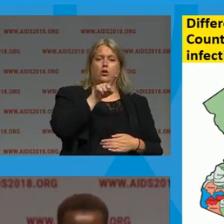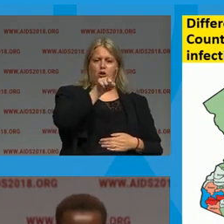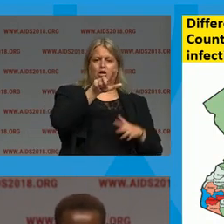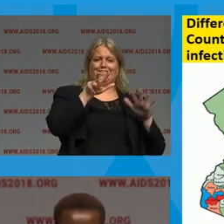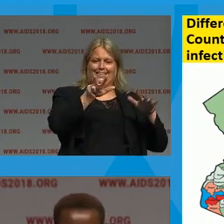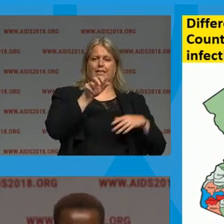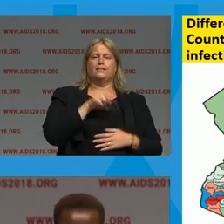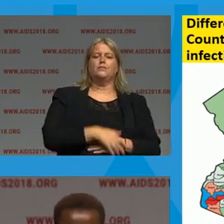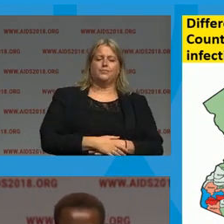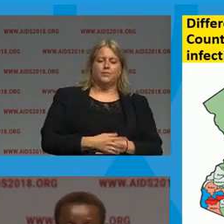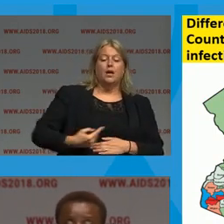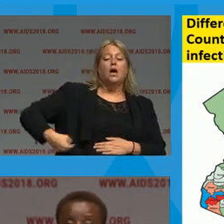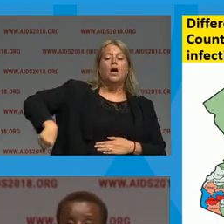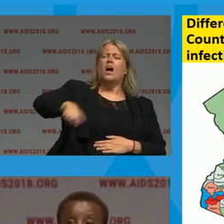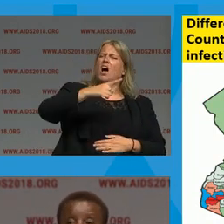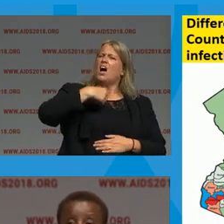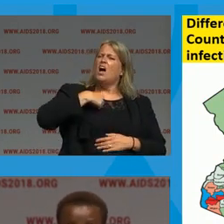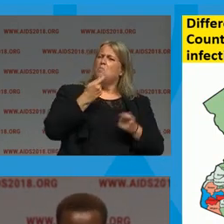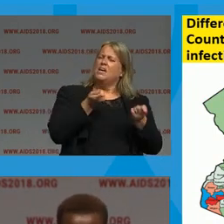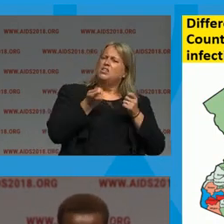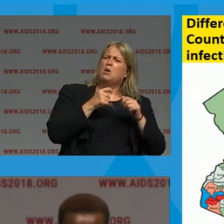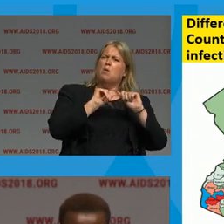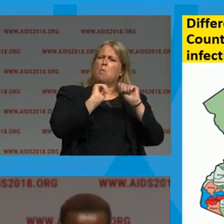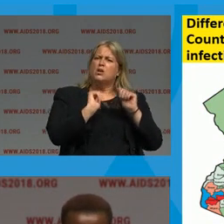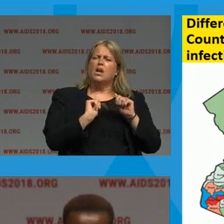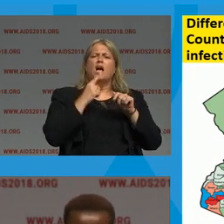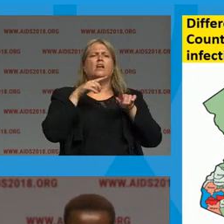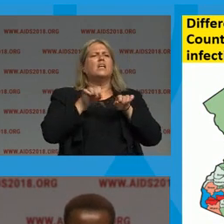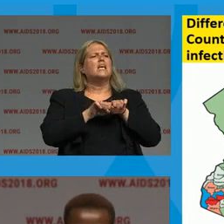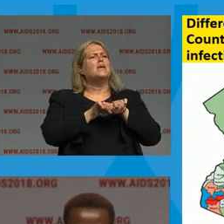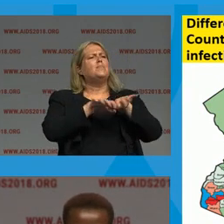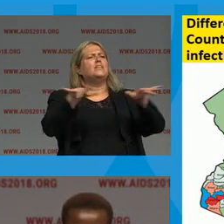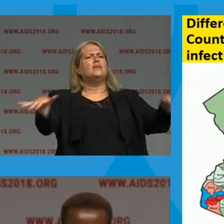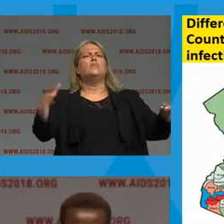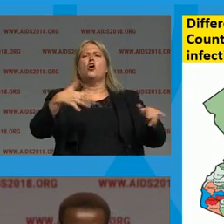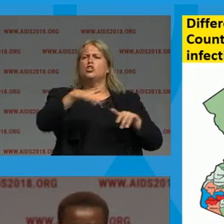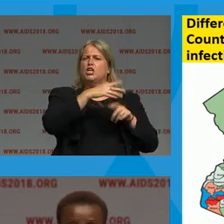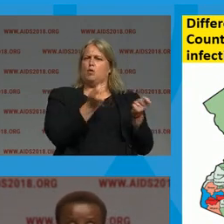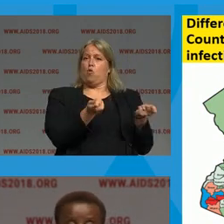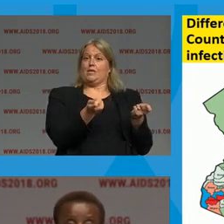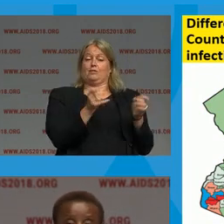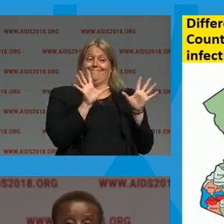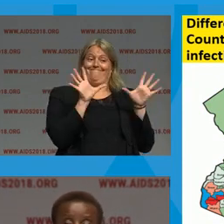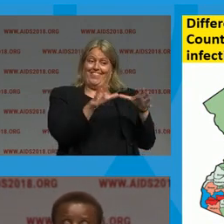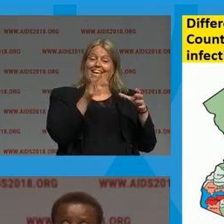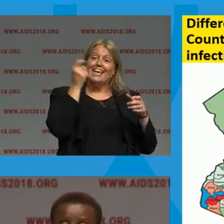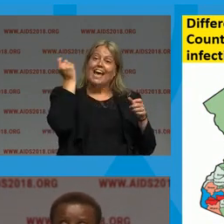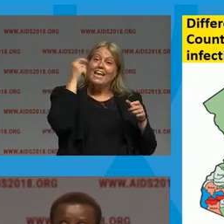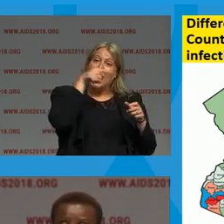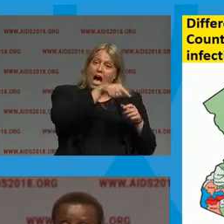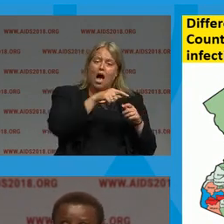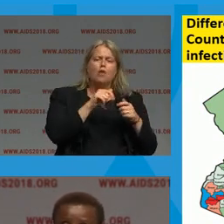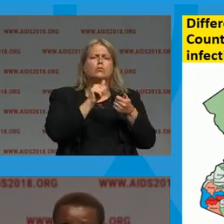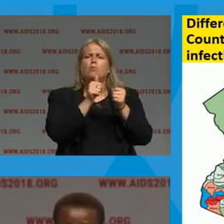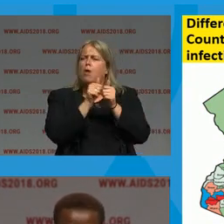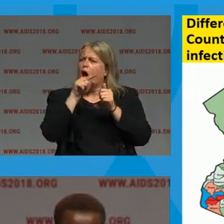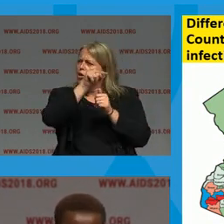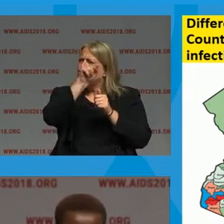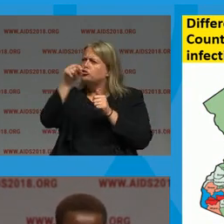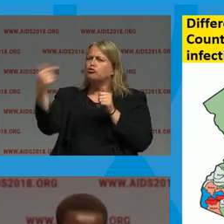data management, modeling, and epidemiologic monitoring in country, in Kenya. With the support of partners, we